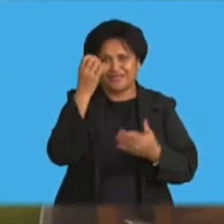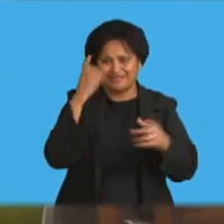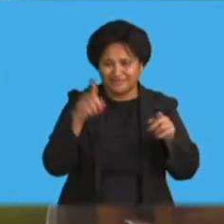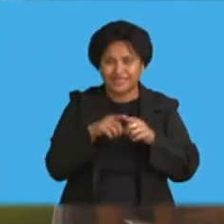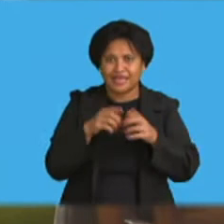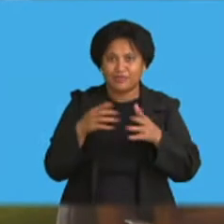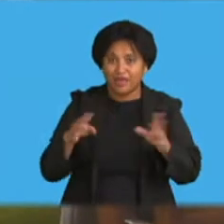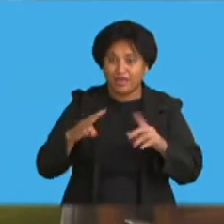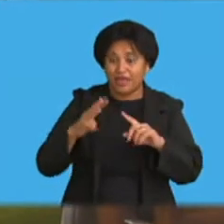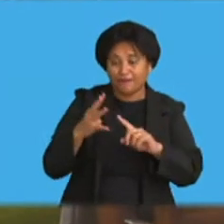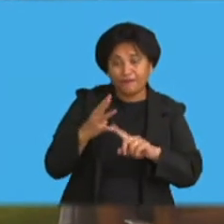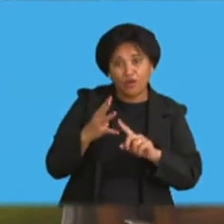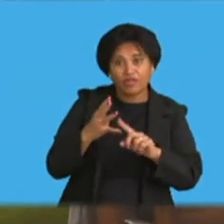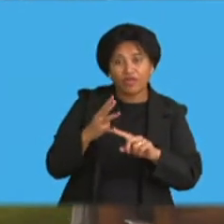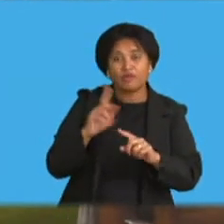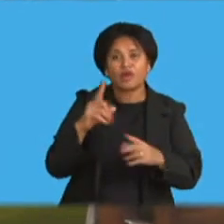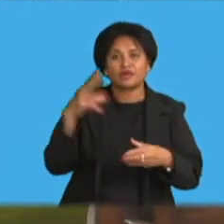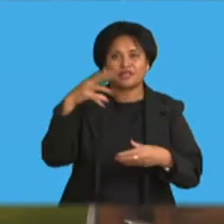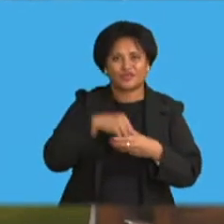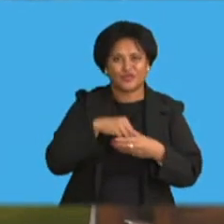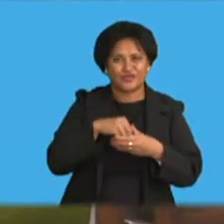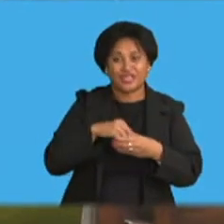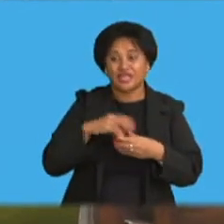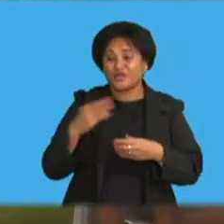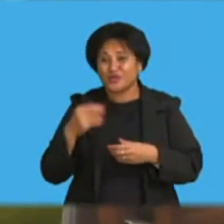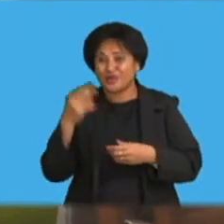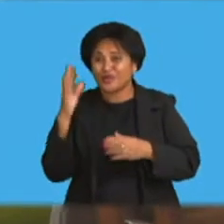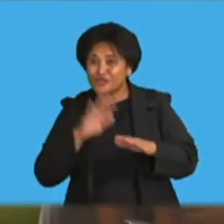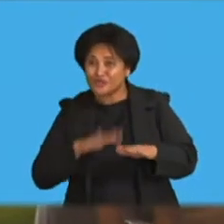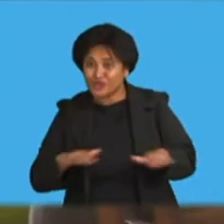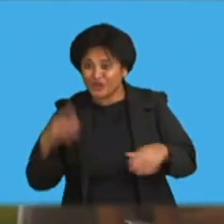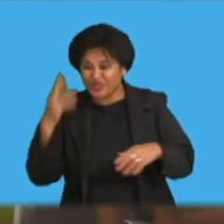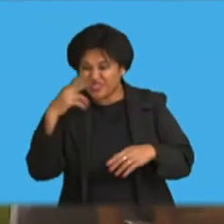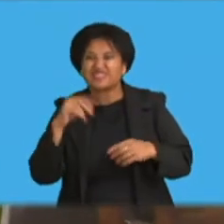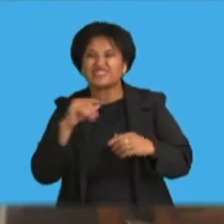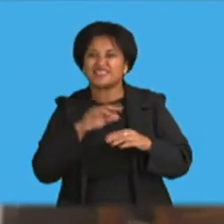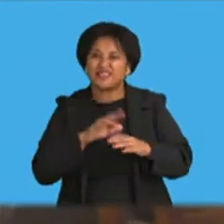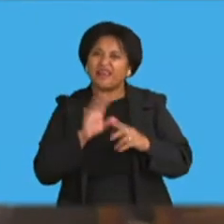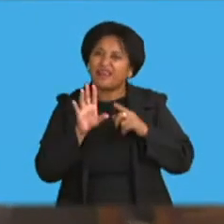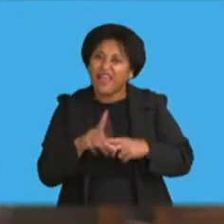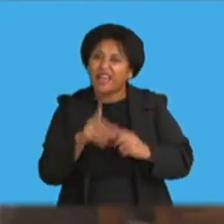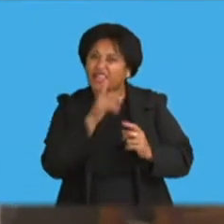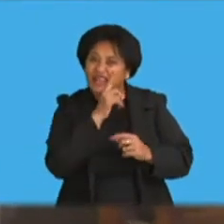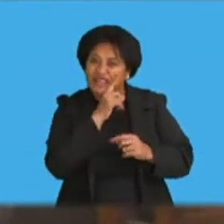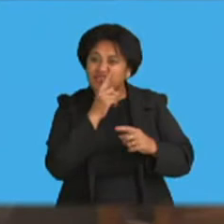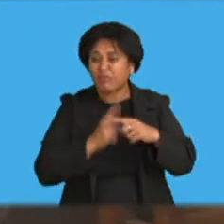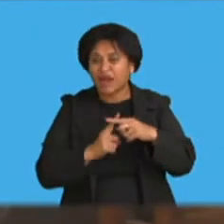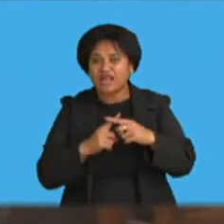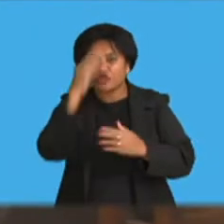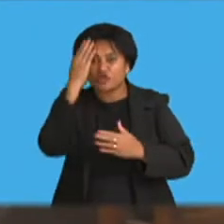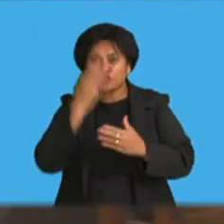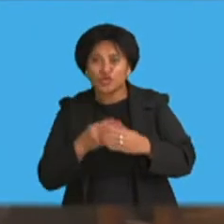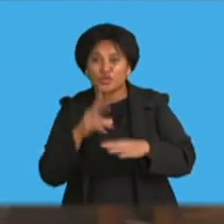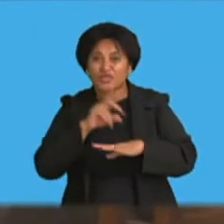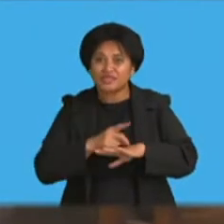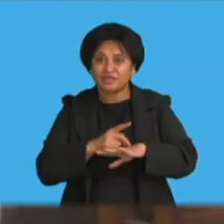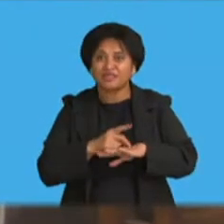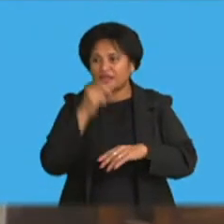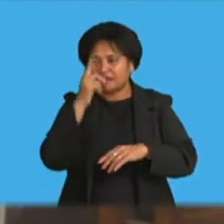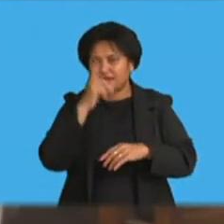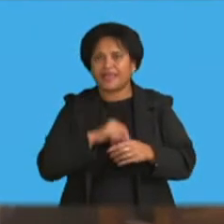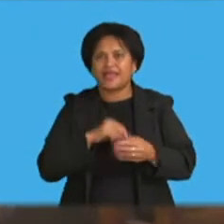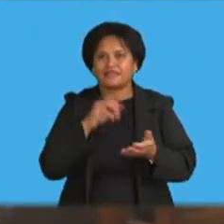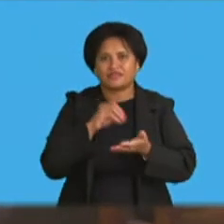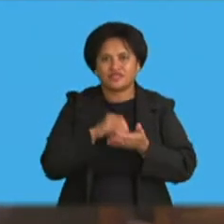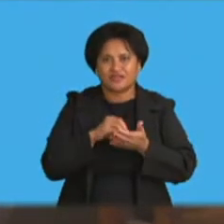And fourthly, inclusion, so that children at risk, and particularly young girls and students with disabilities, can be catered for. These